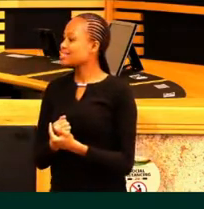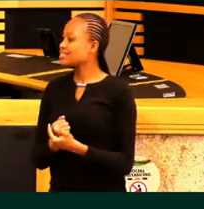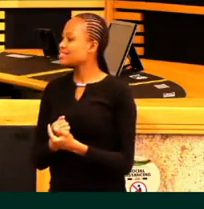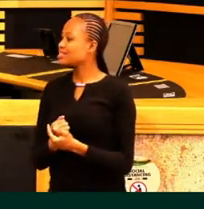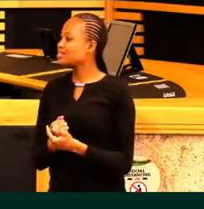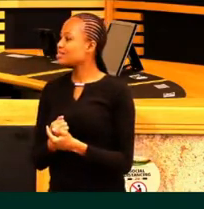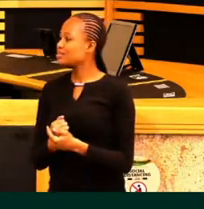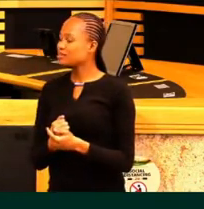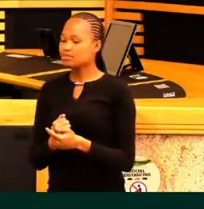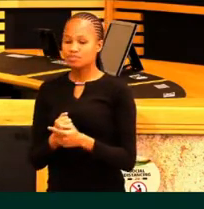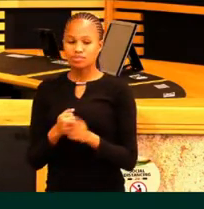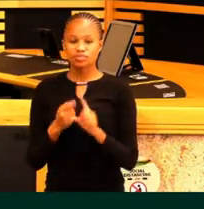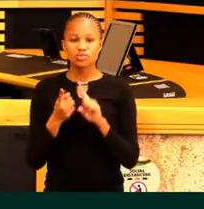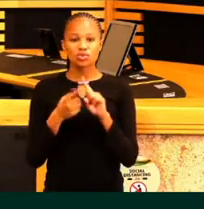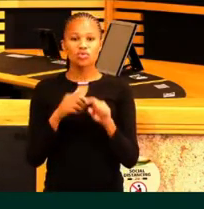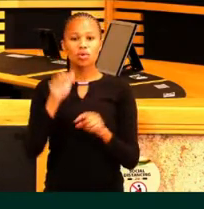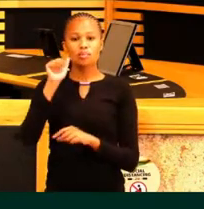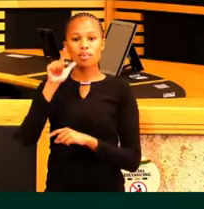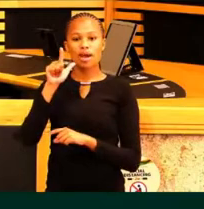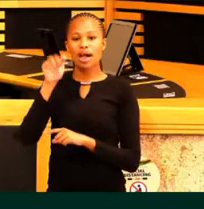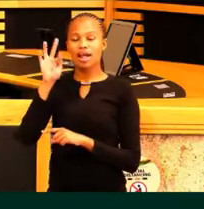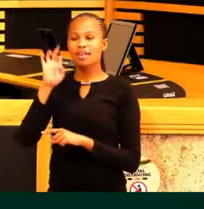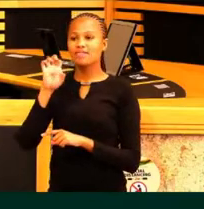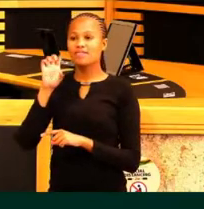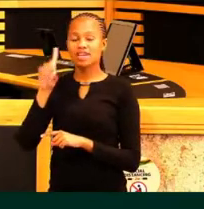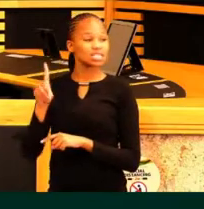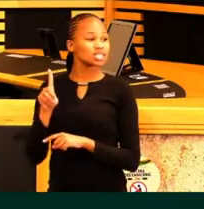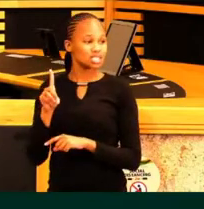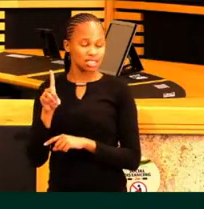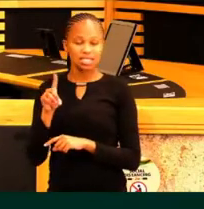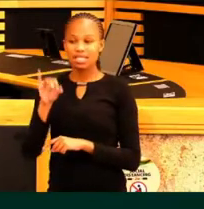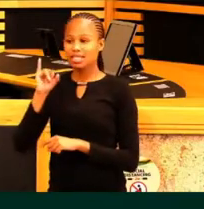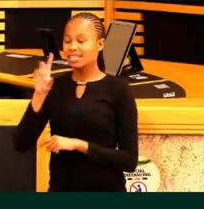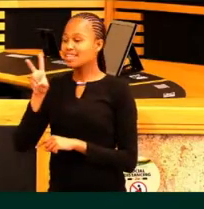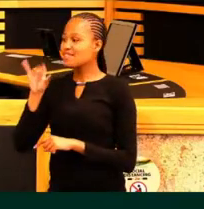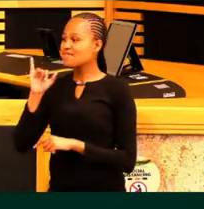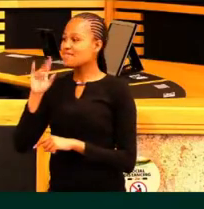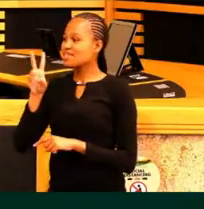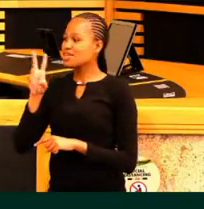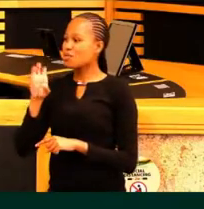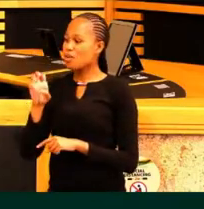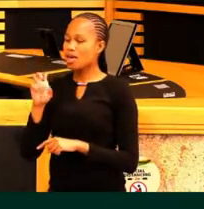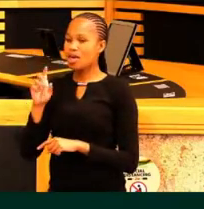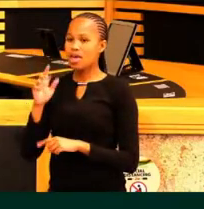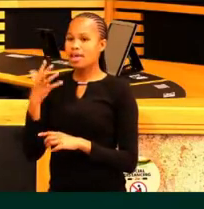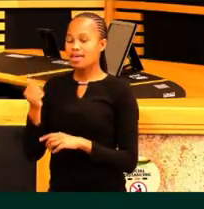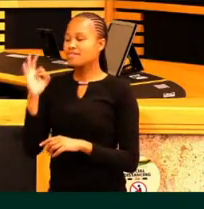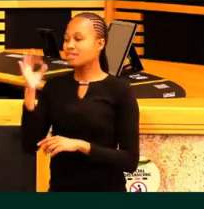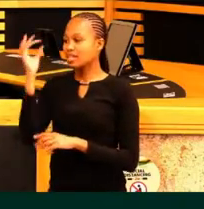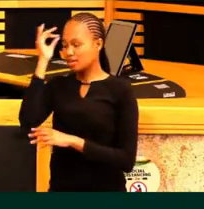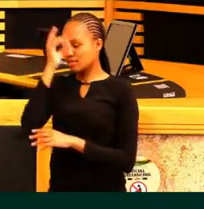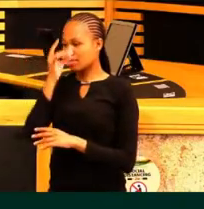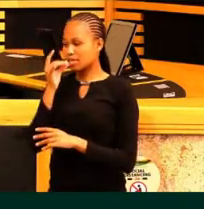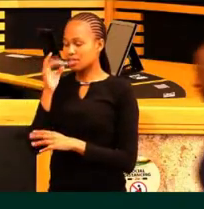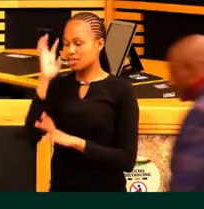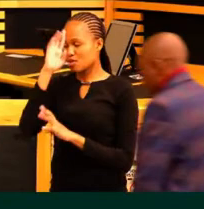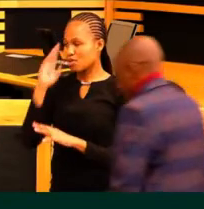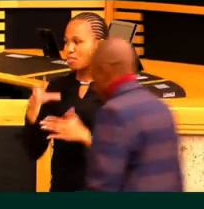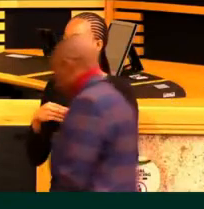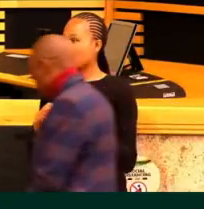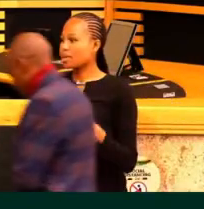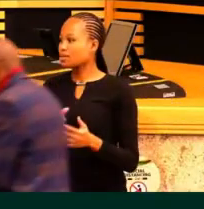is from Alfred's origin or I believe they were talking you have got your three minutes or I'll remember